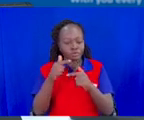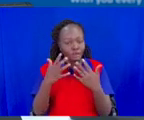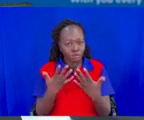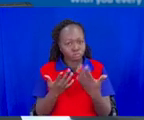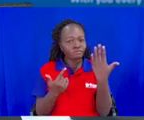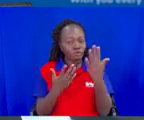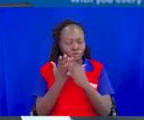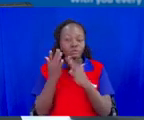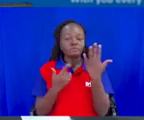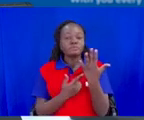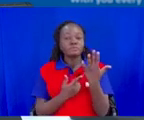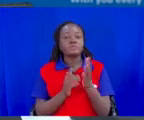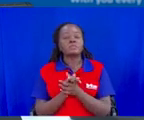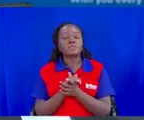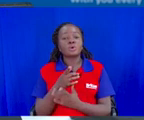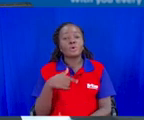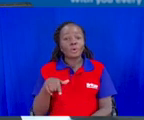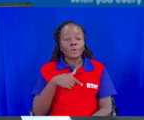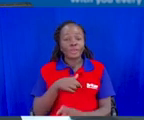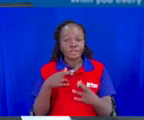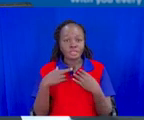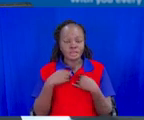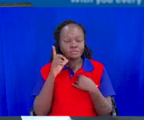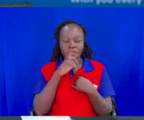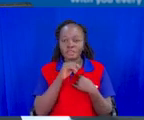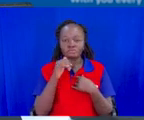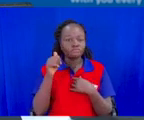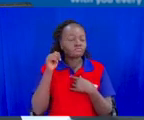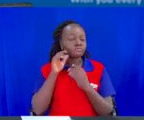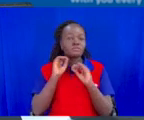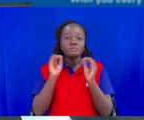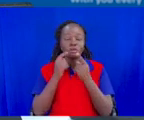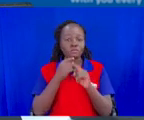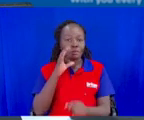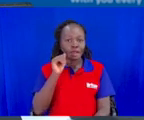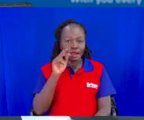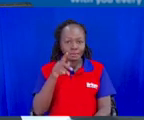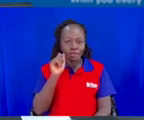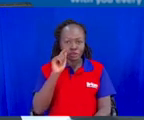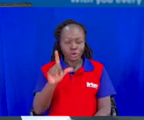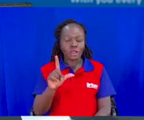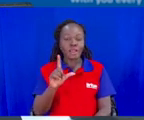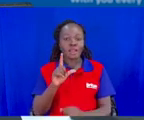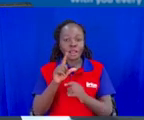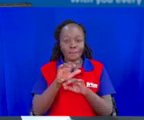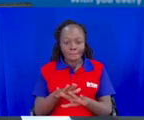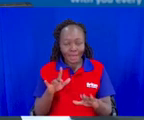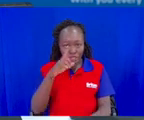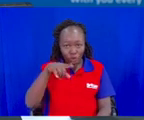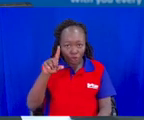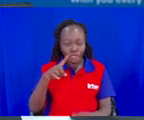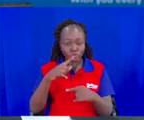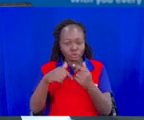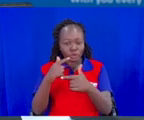electronically. We have received a no objection from the Capital Markets Authority to proceed this